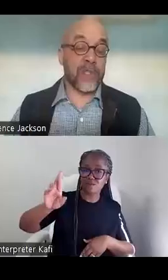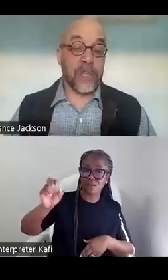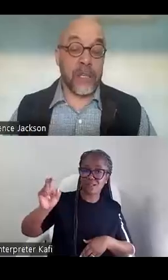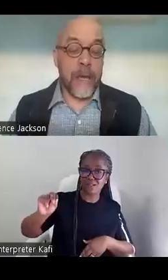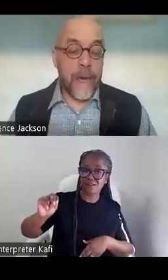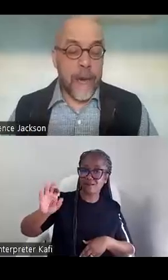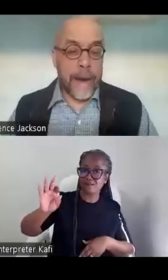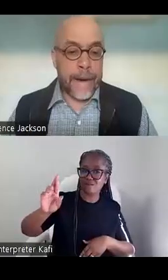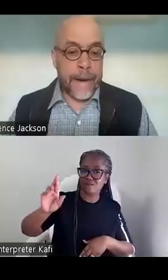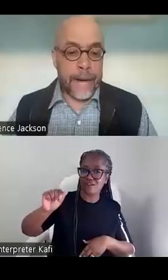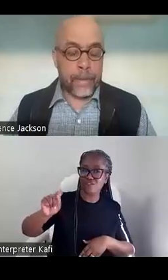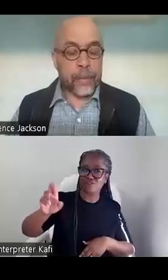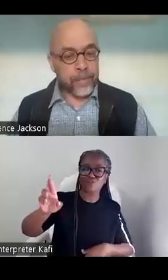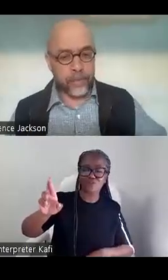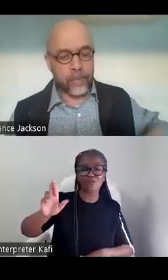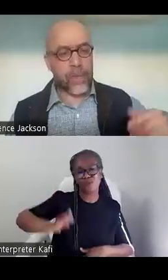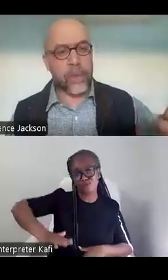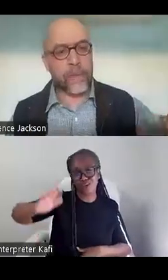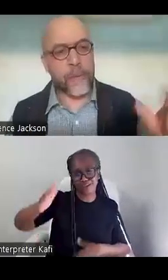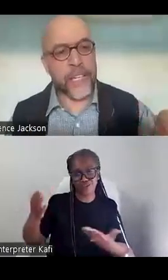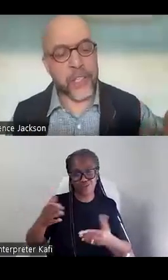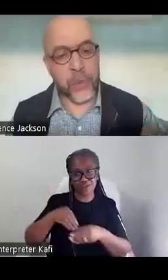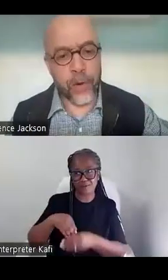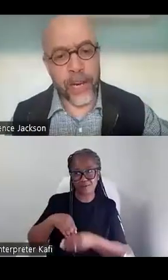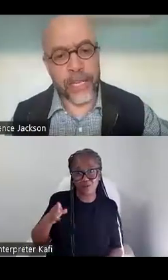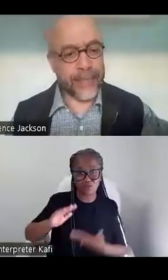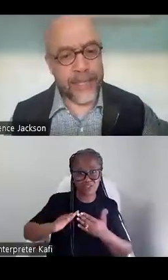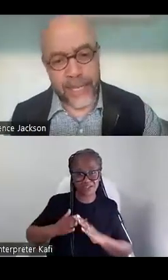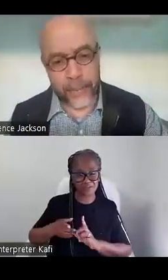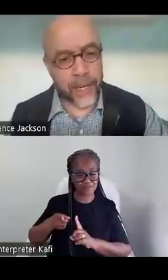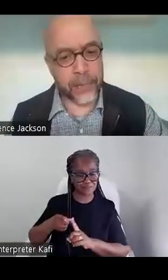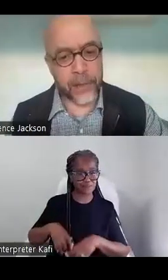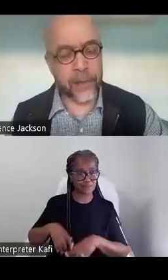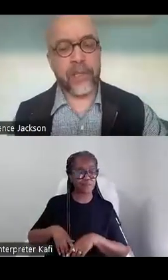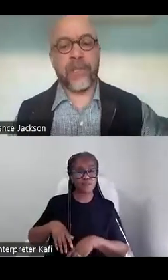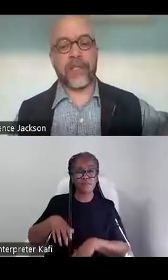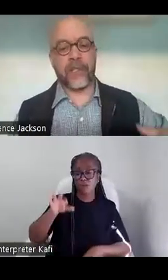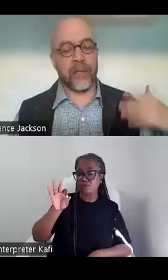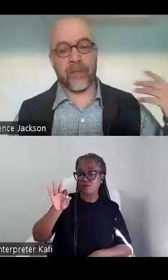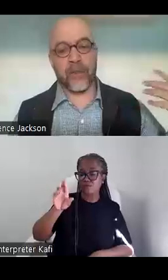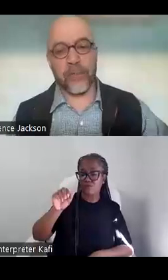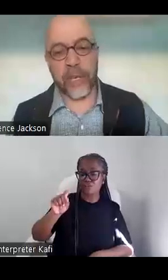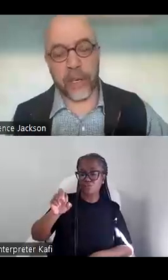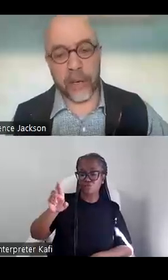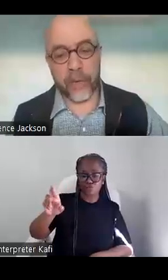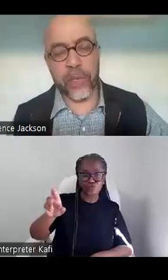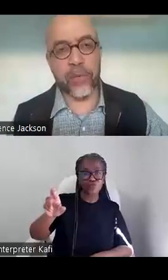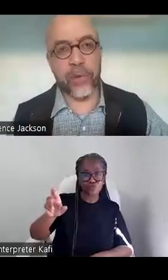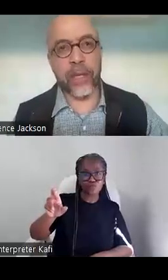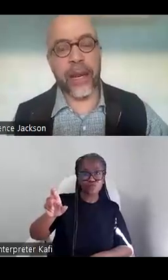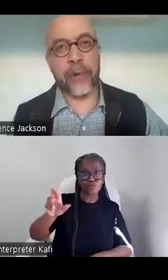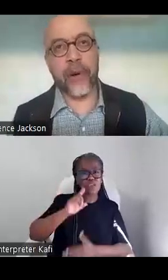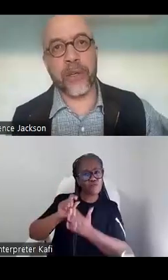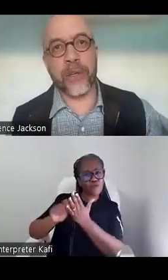Baltimore City. Um, but Frazier would write at the same time that Herskovits is, sort of making a really,